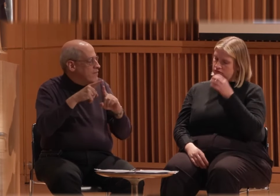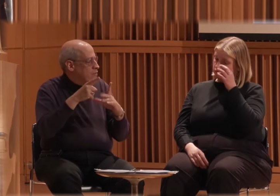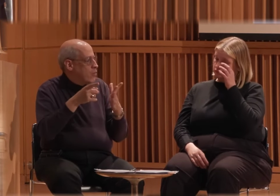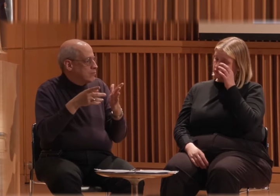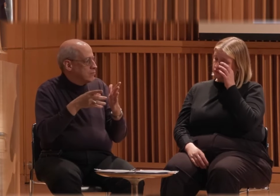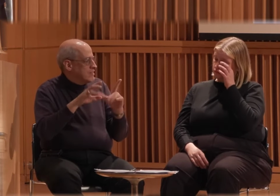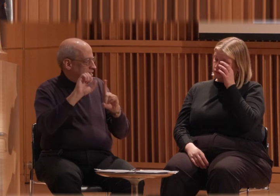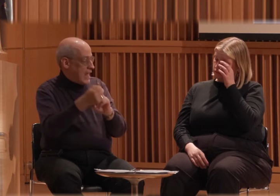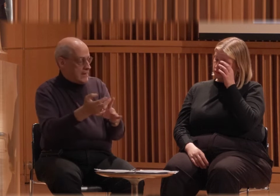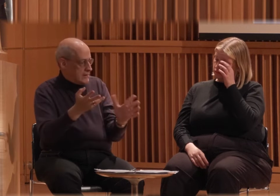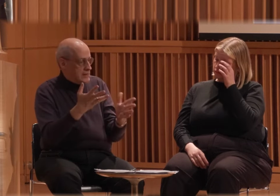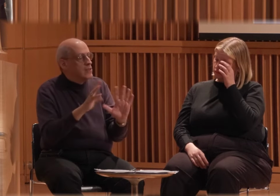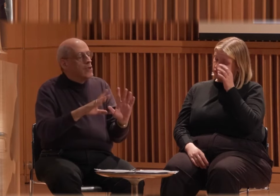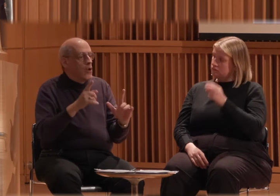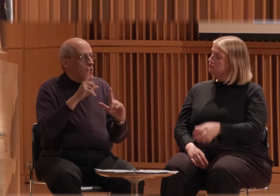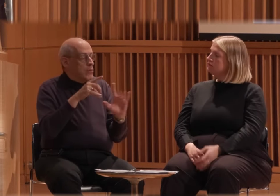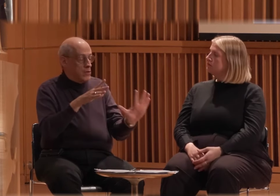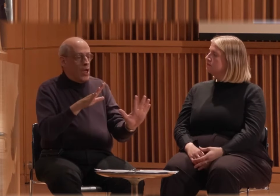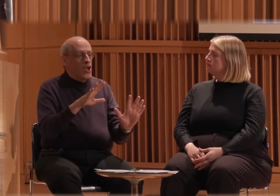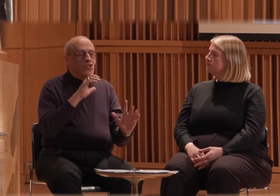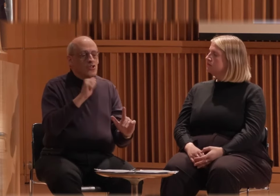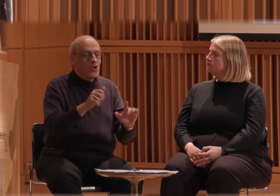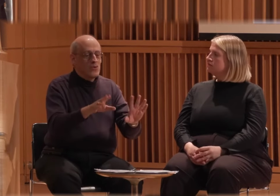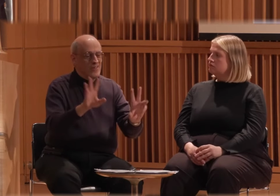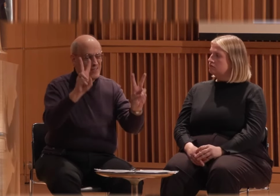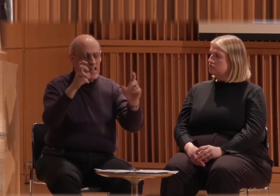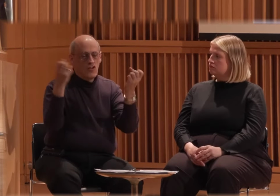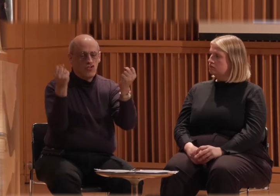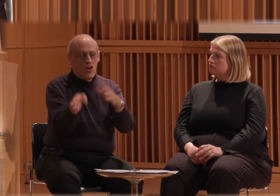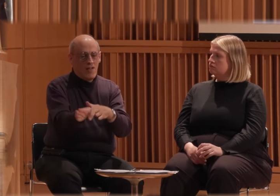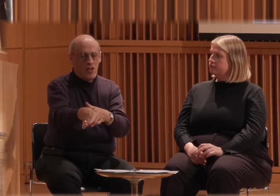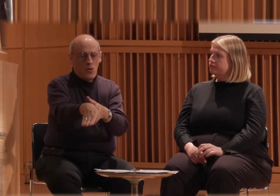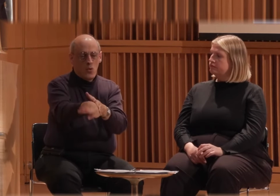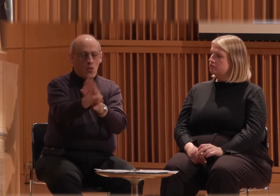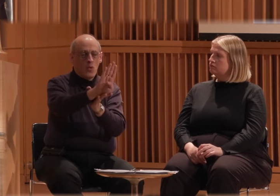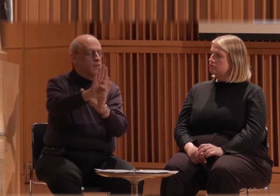glib, but my first response is, well, don't take your foot off the gas pedal.